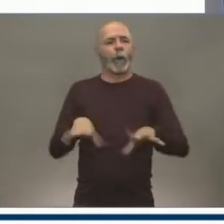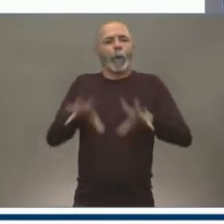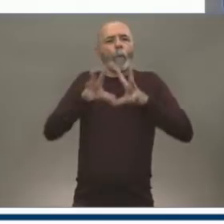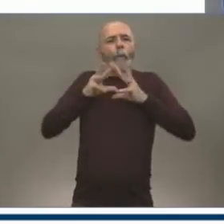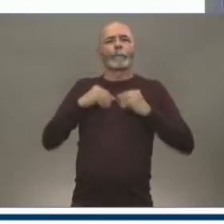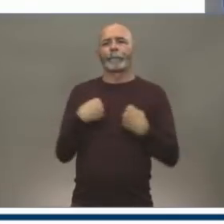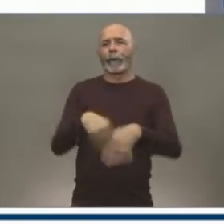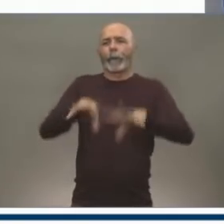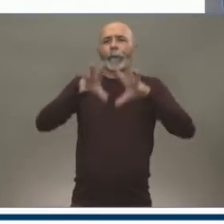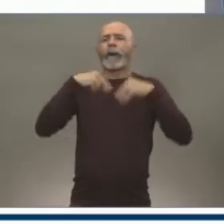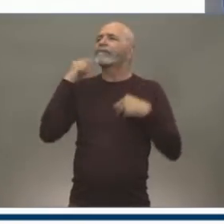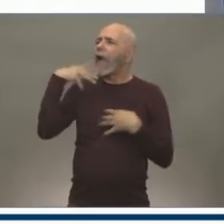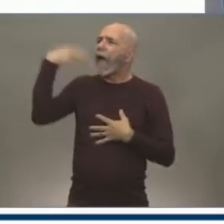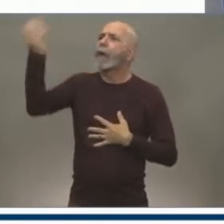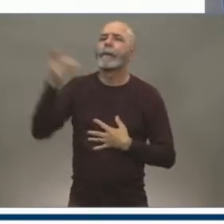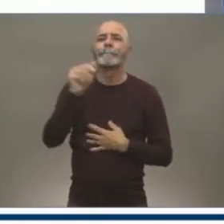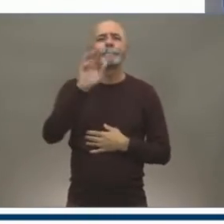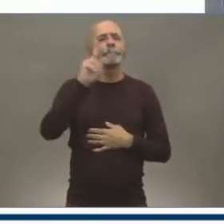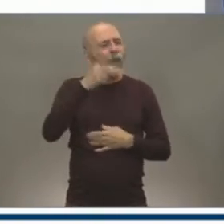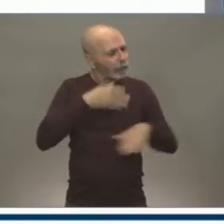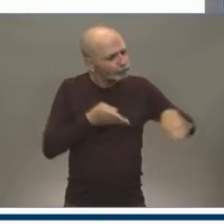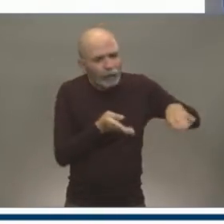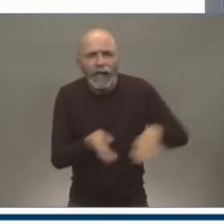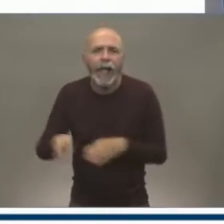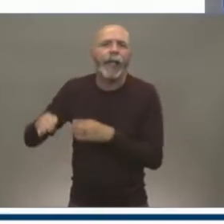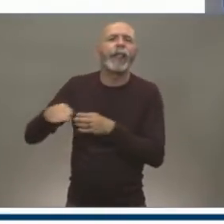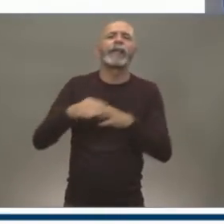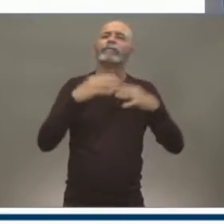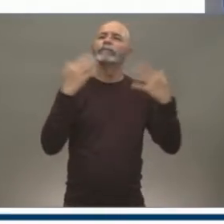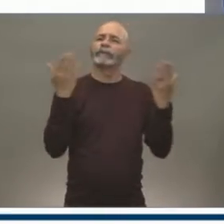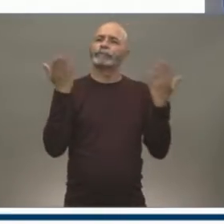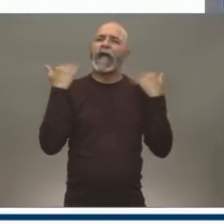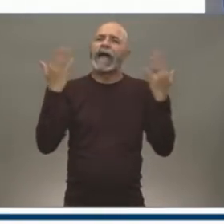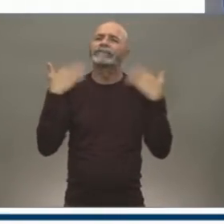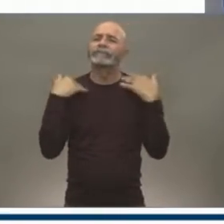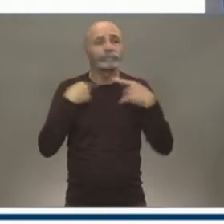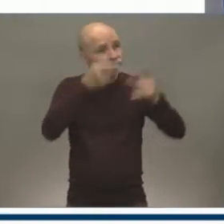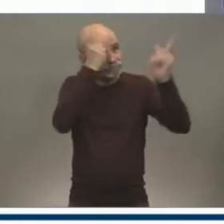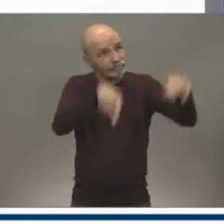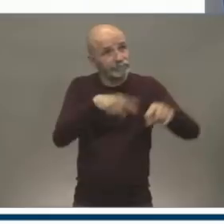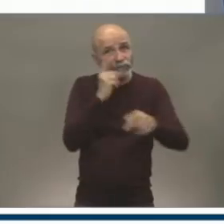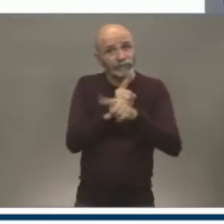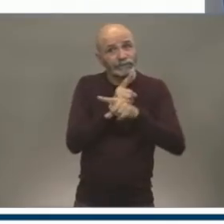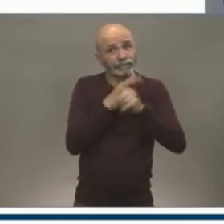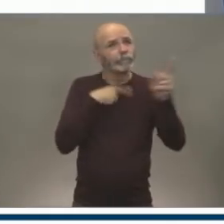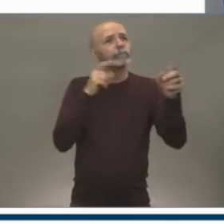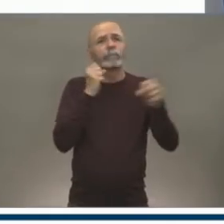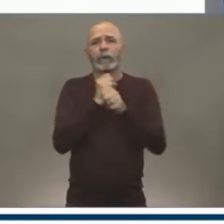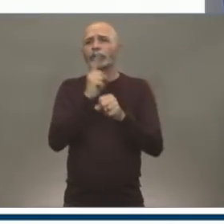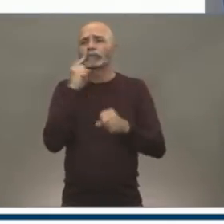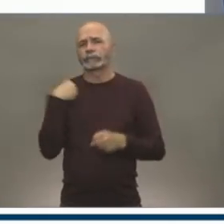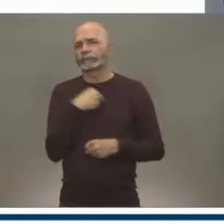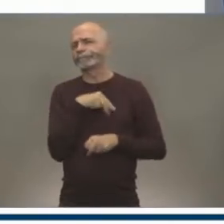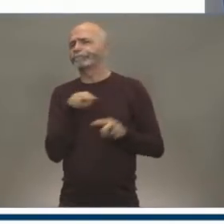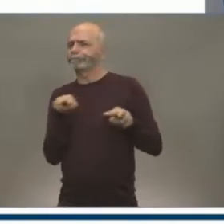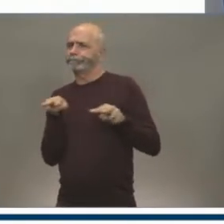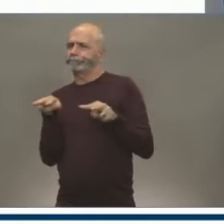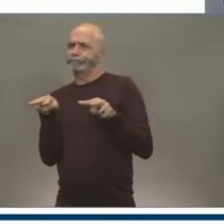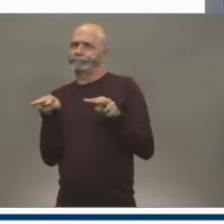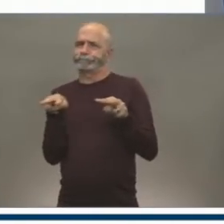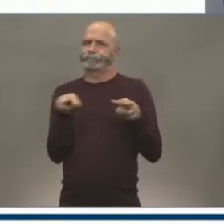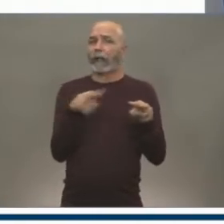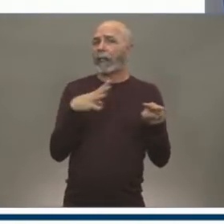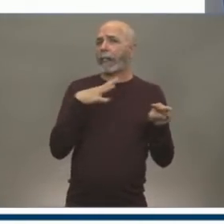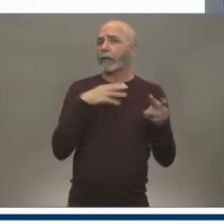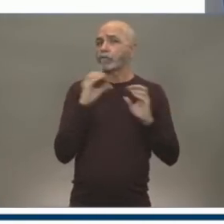but I think we have said this all along, Dr. Strang. We will continue to monitor it and take any steps that we have to that we